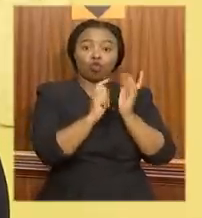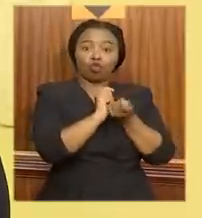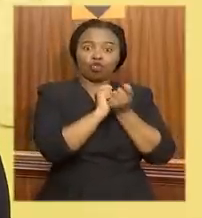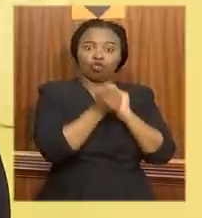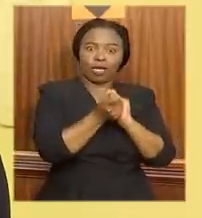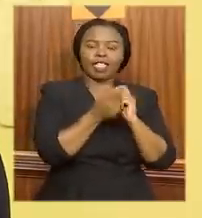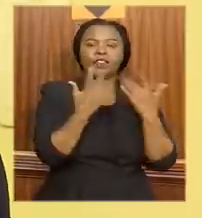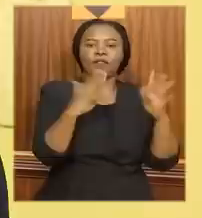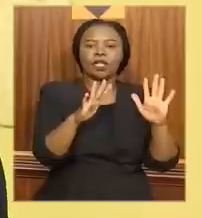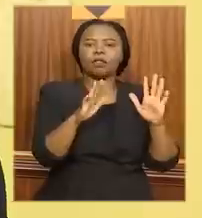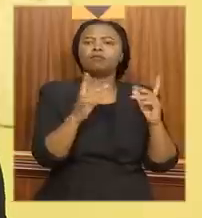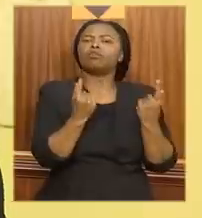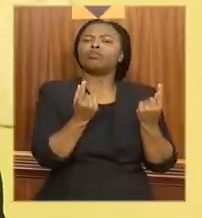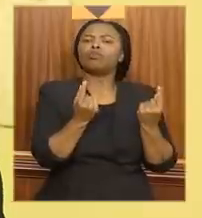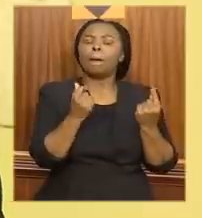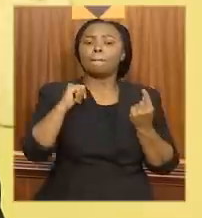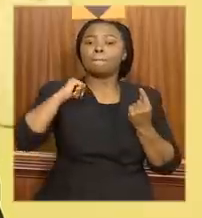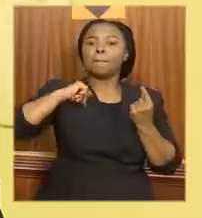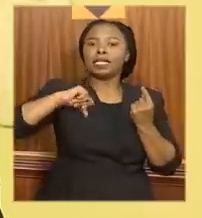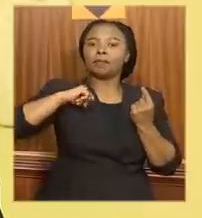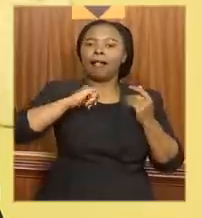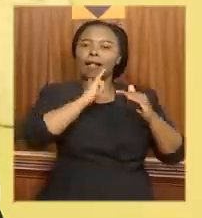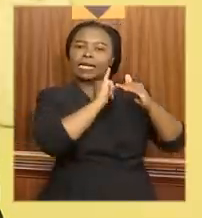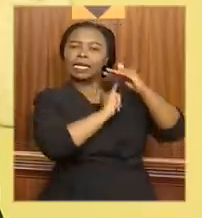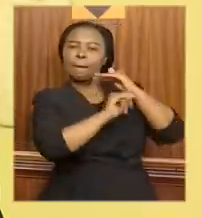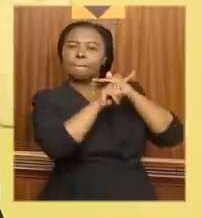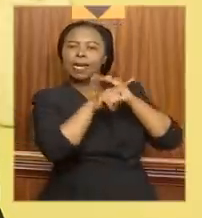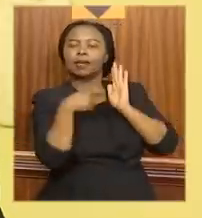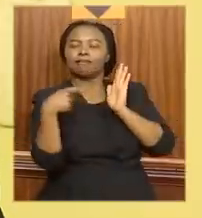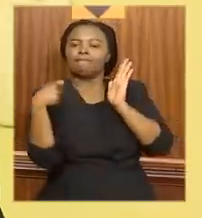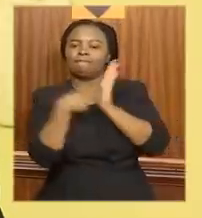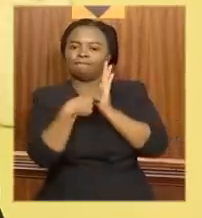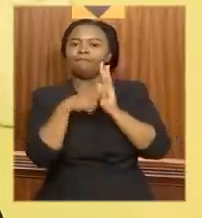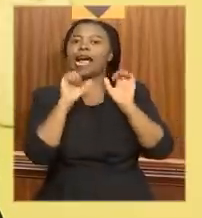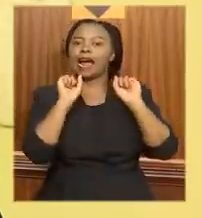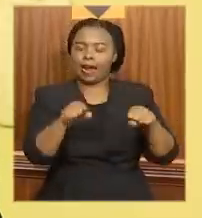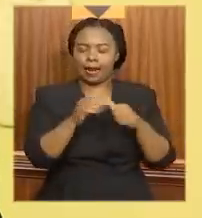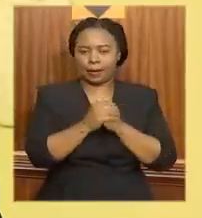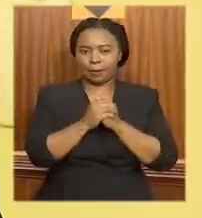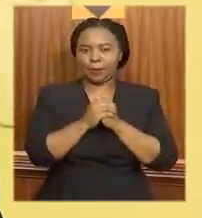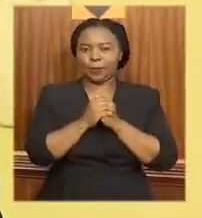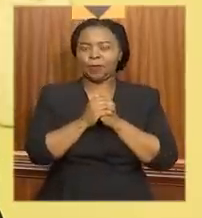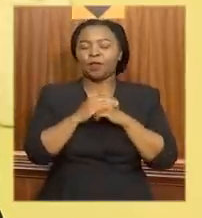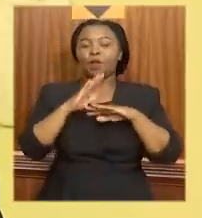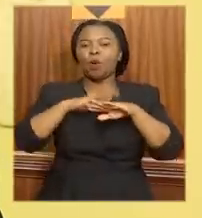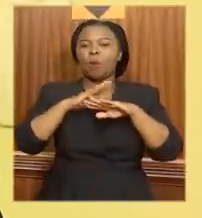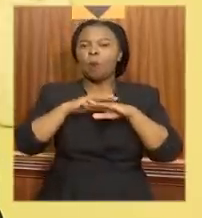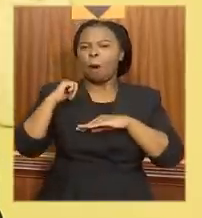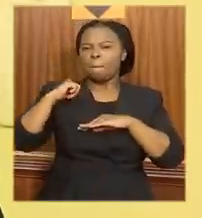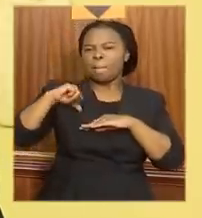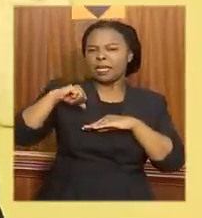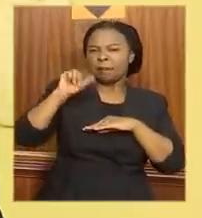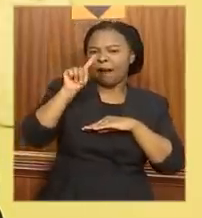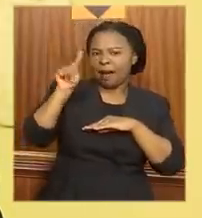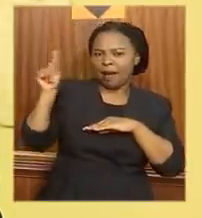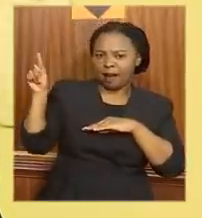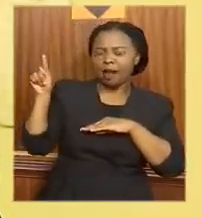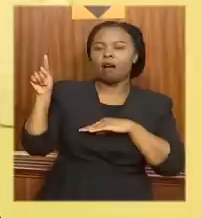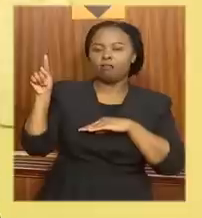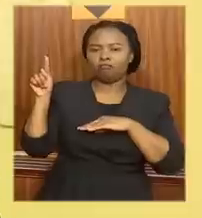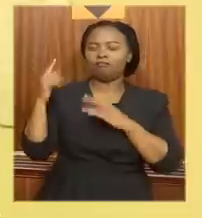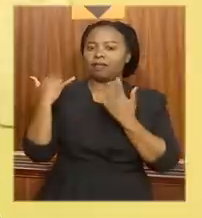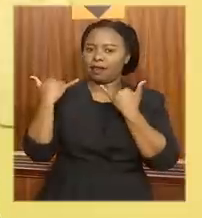municipalities to procure power independently. A number of our municipalities are already